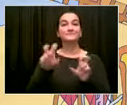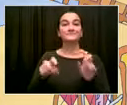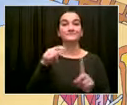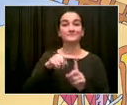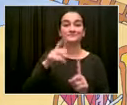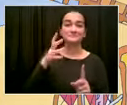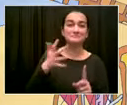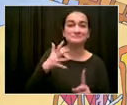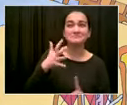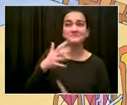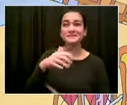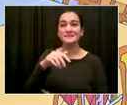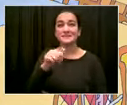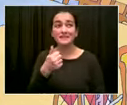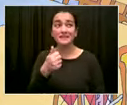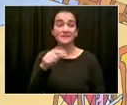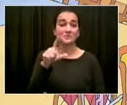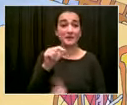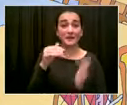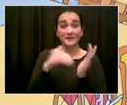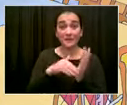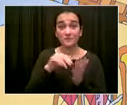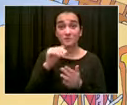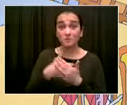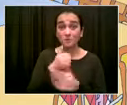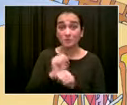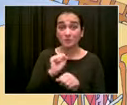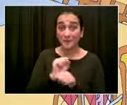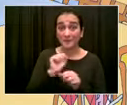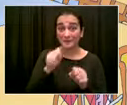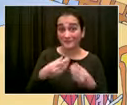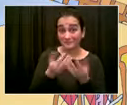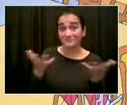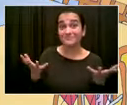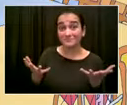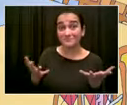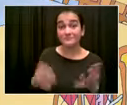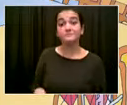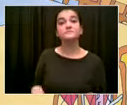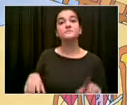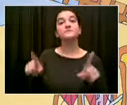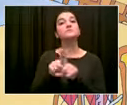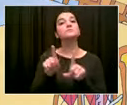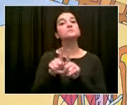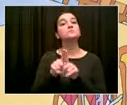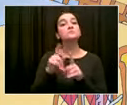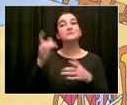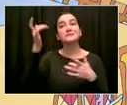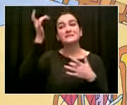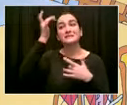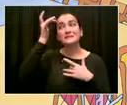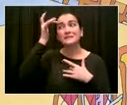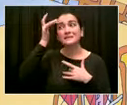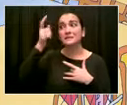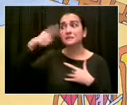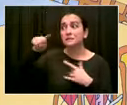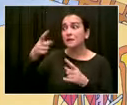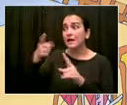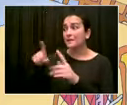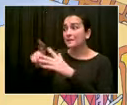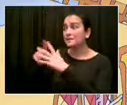City's future. So this site is crucial to our efforts to create New York City as a life sciences capital. And it's